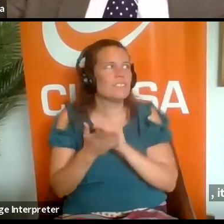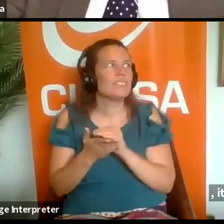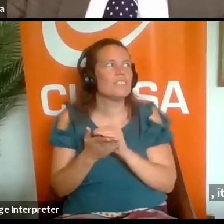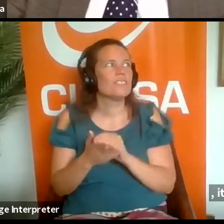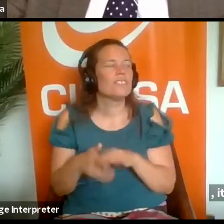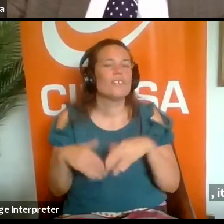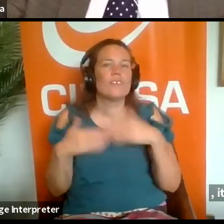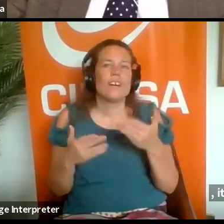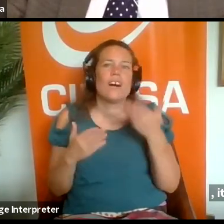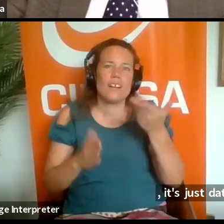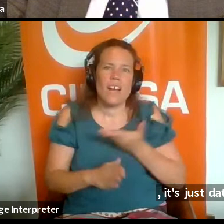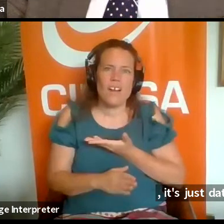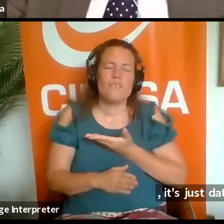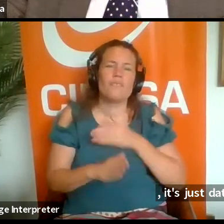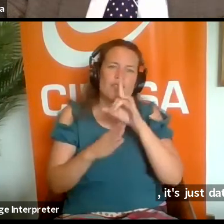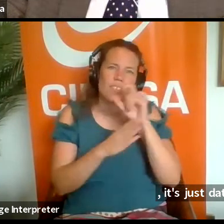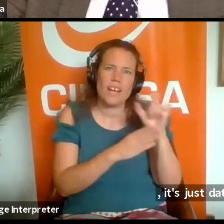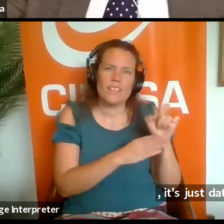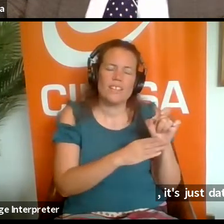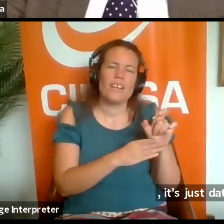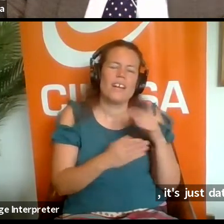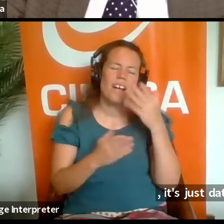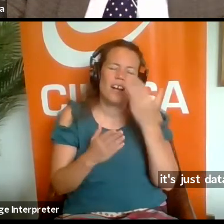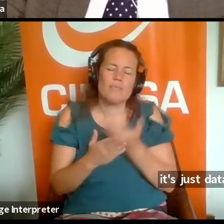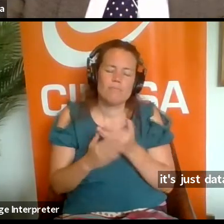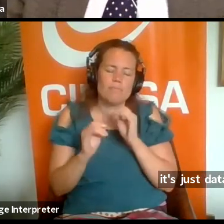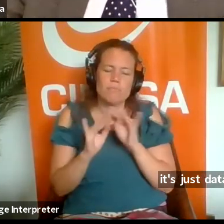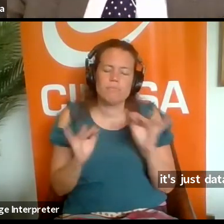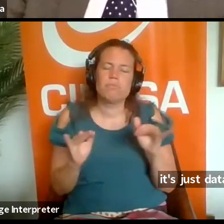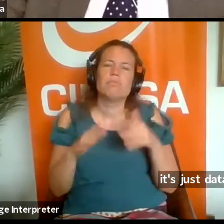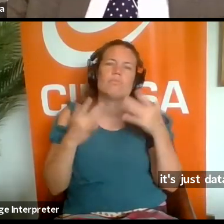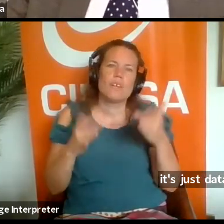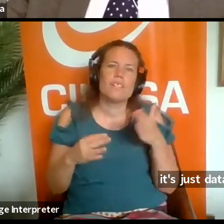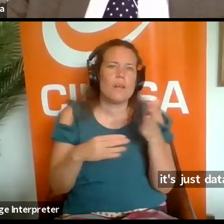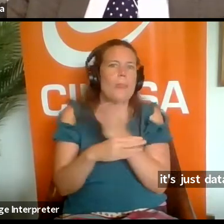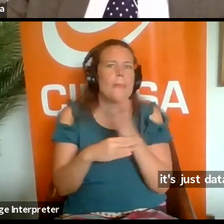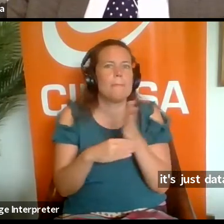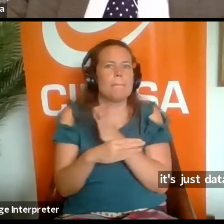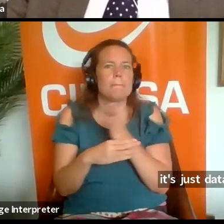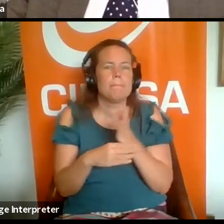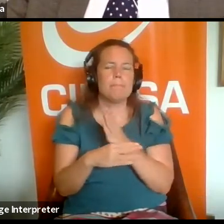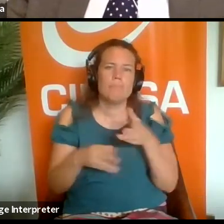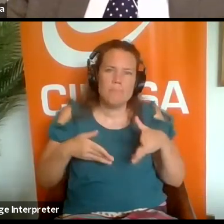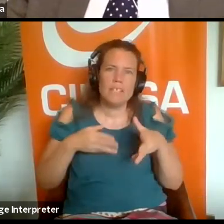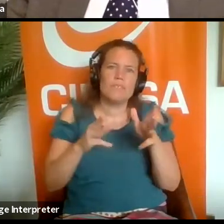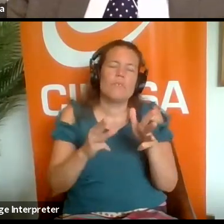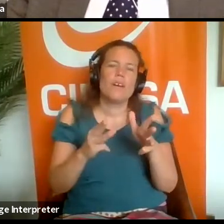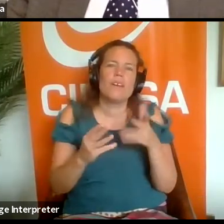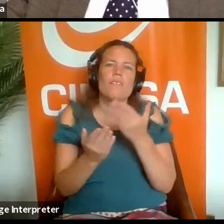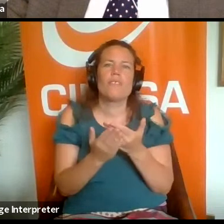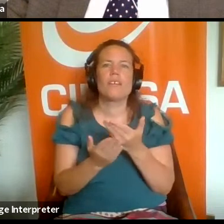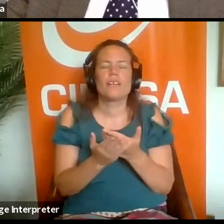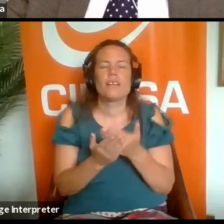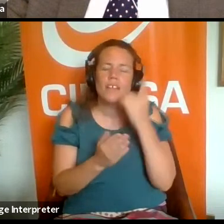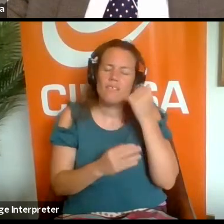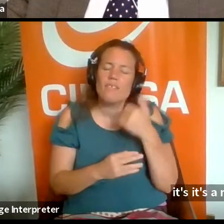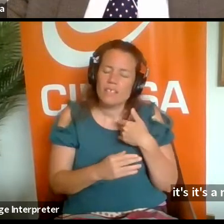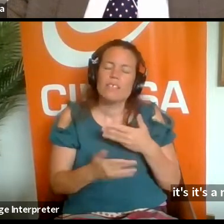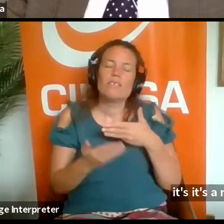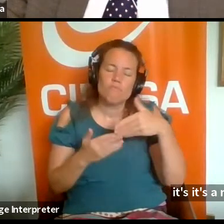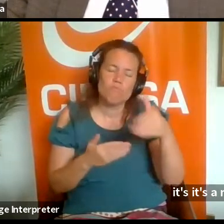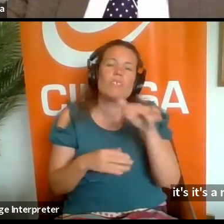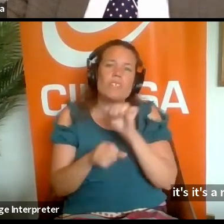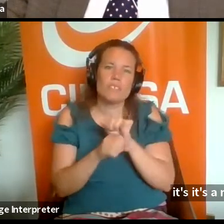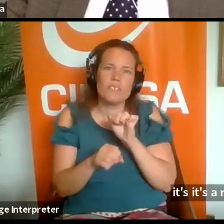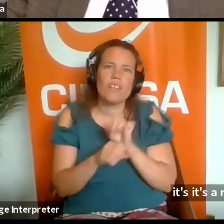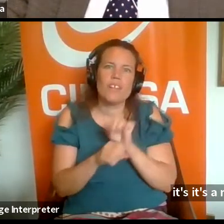have data and stuff. So it's a midway thing, and I think it's been done like that for policy to be